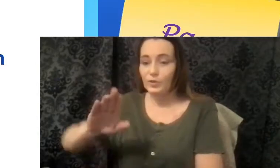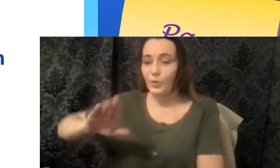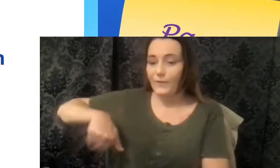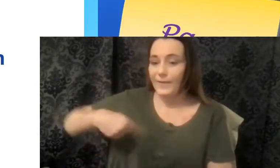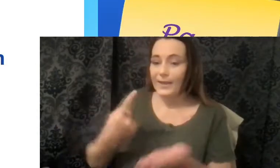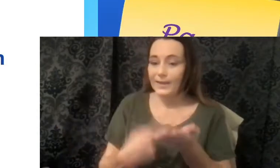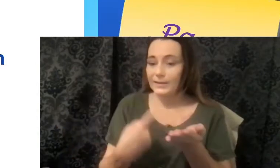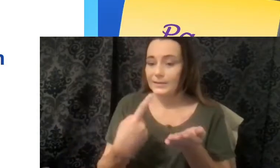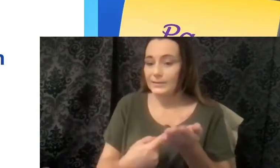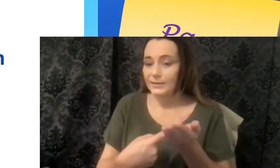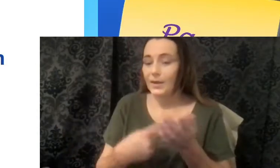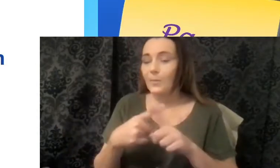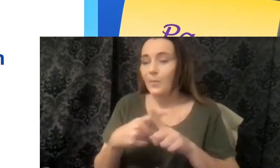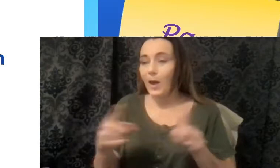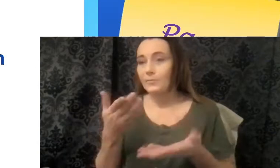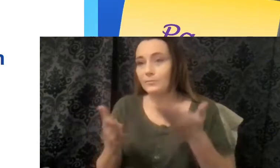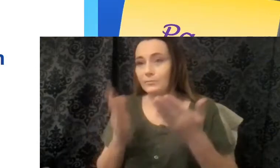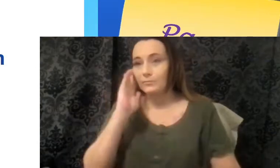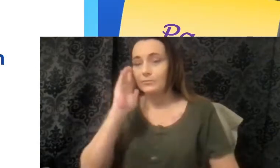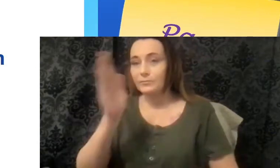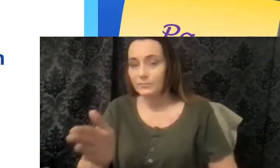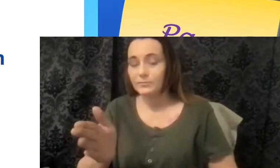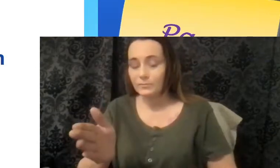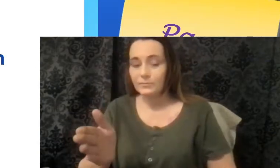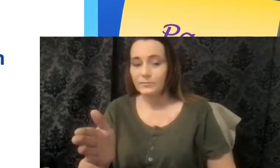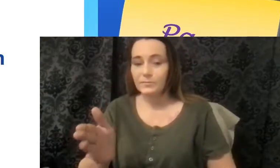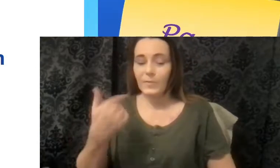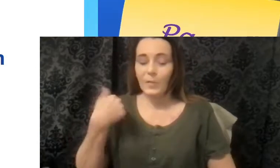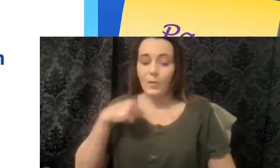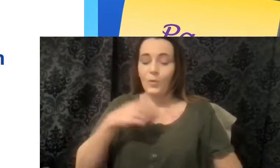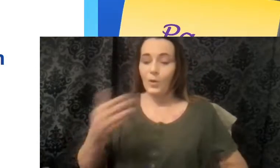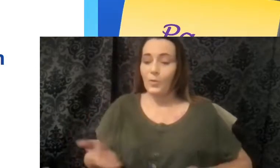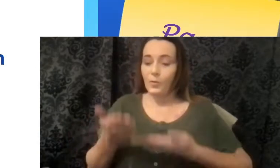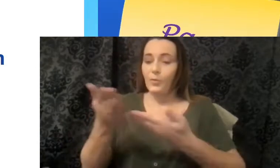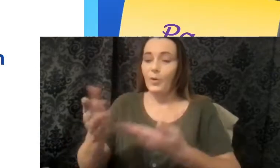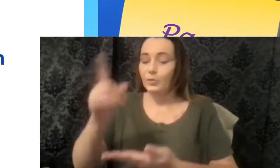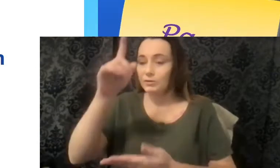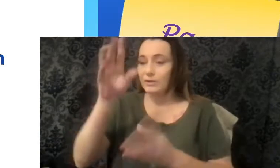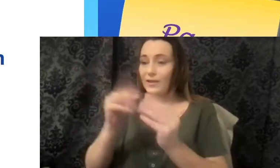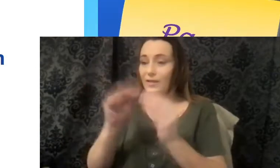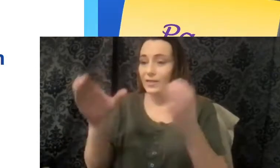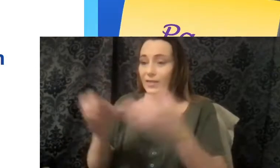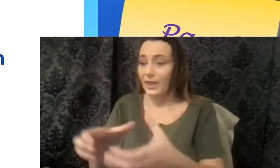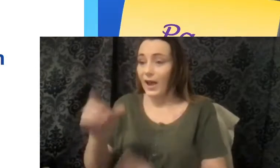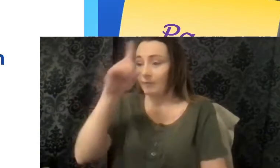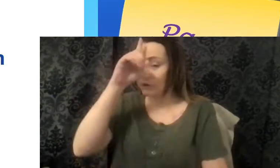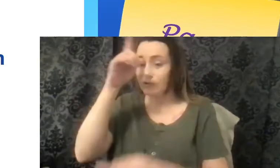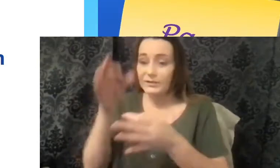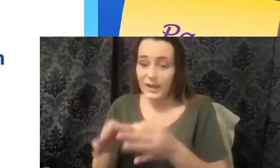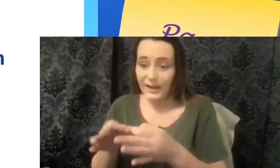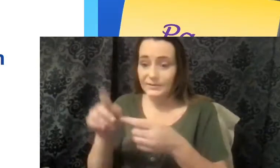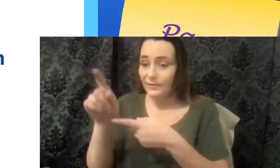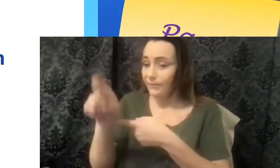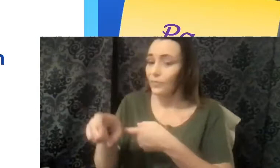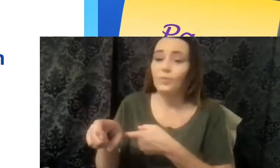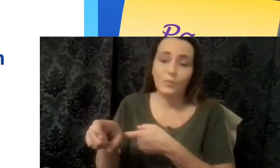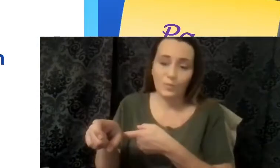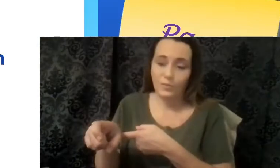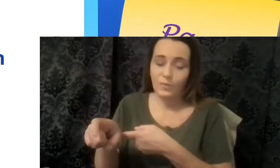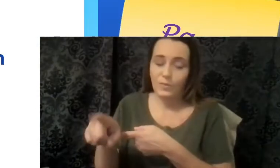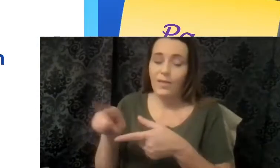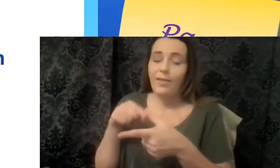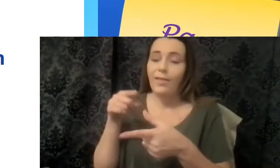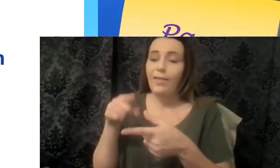more than likely. And that would be, we would be proposing the conference decides. The conference has to decide, and then the